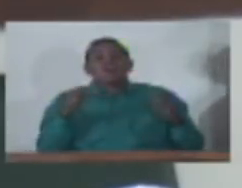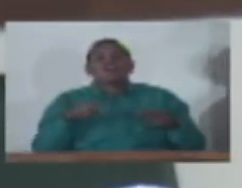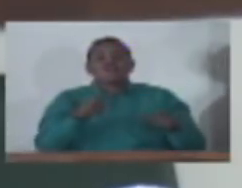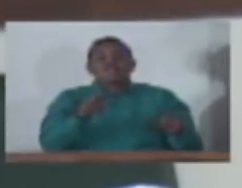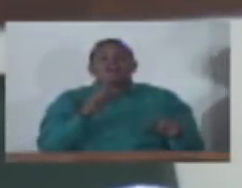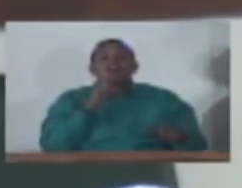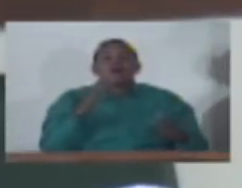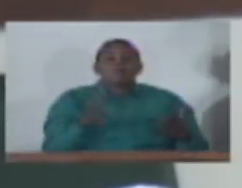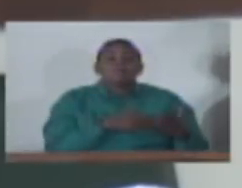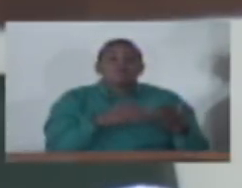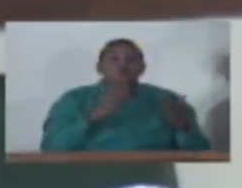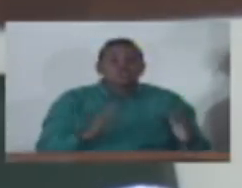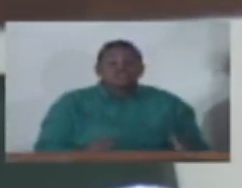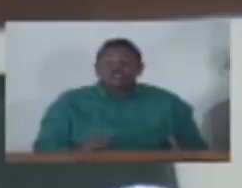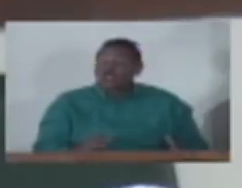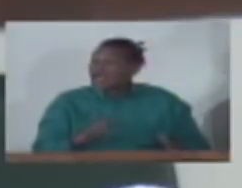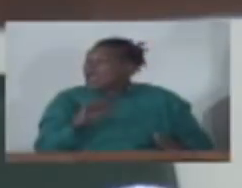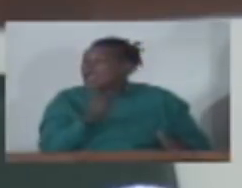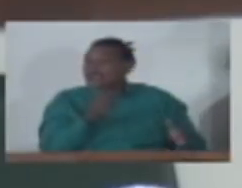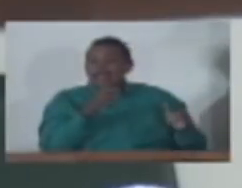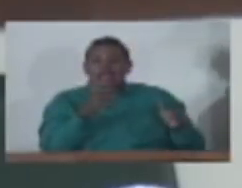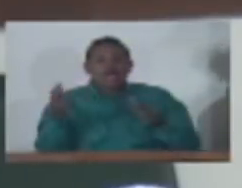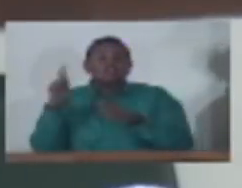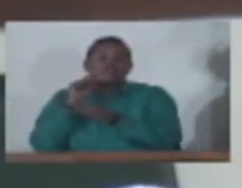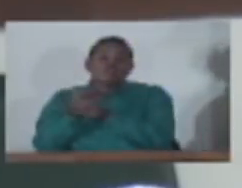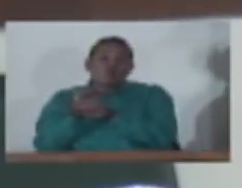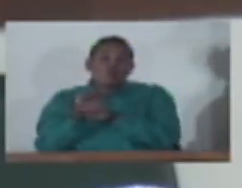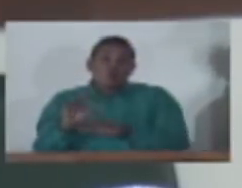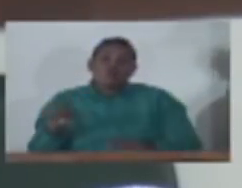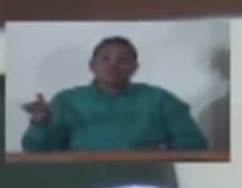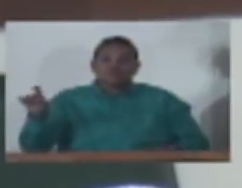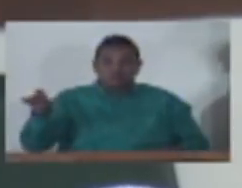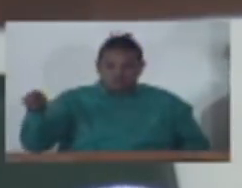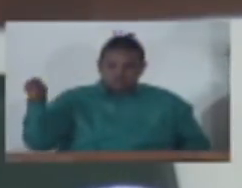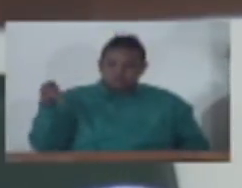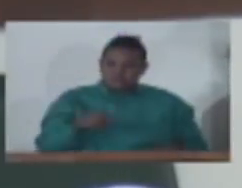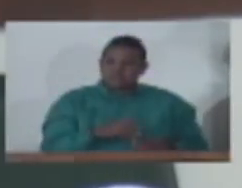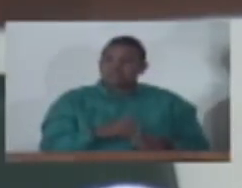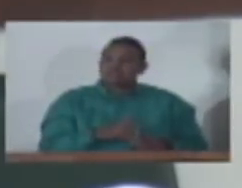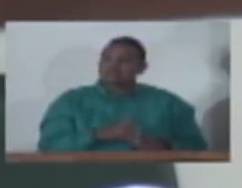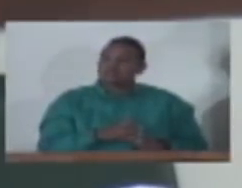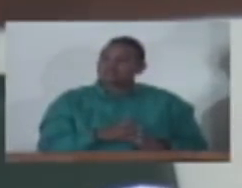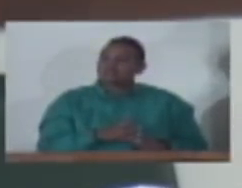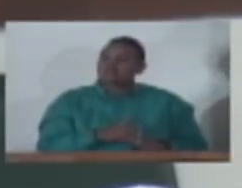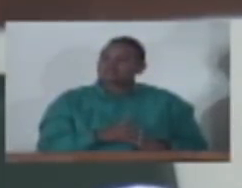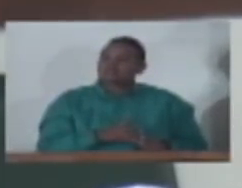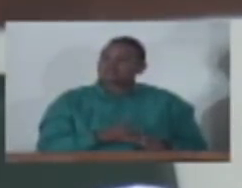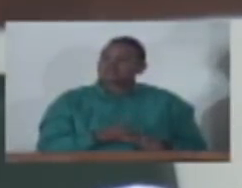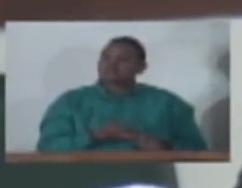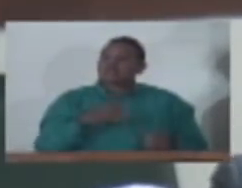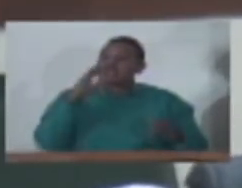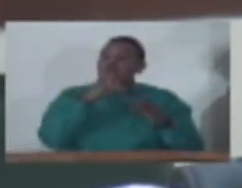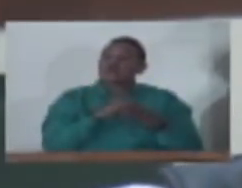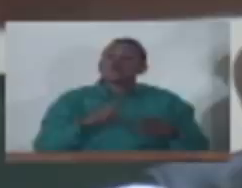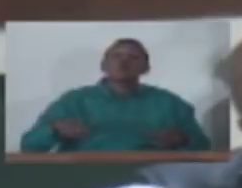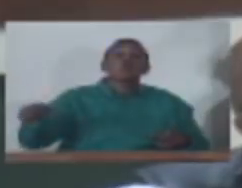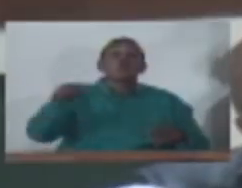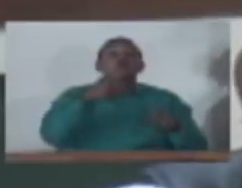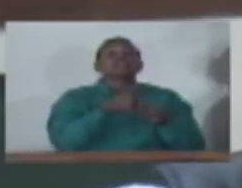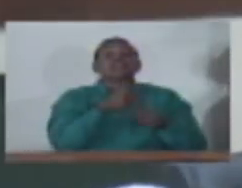musician, or any category of worker in the industry, including, Mr. Speaker, those who